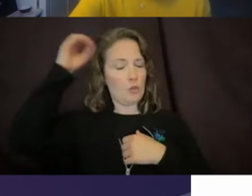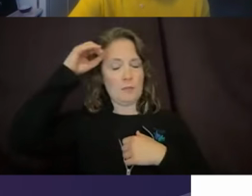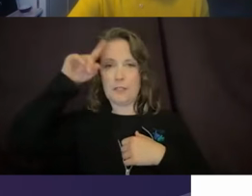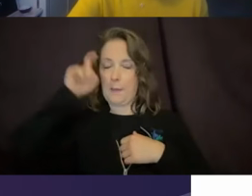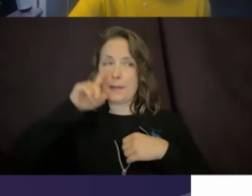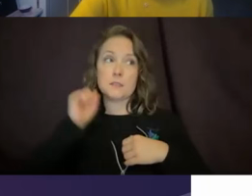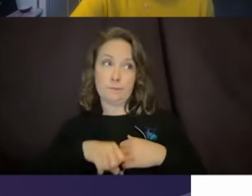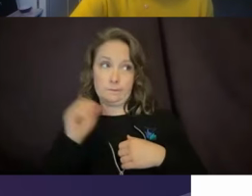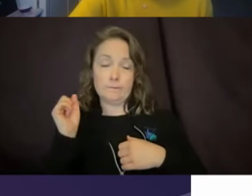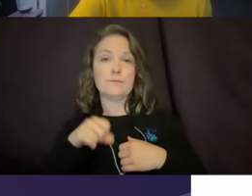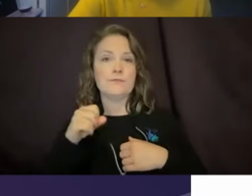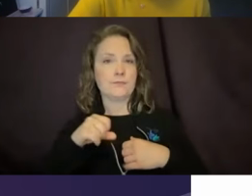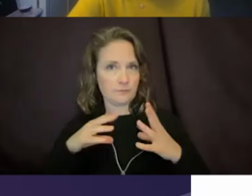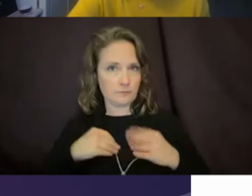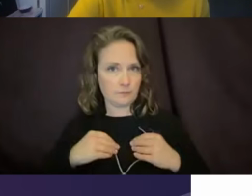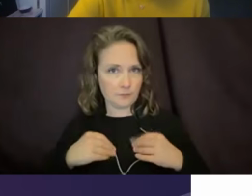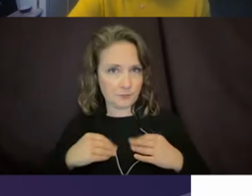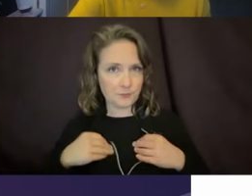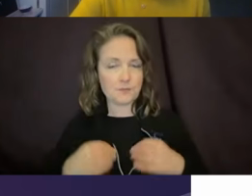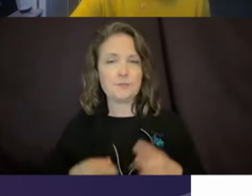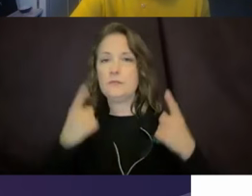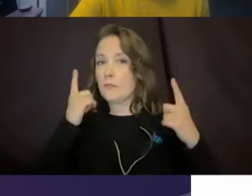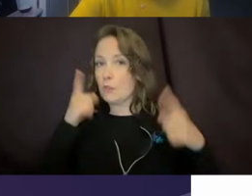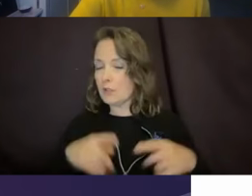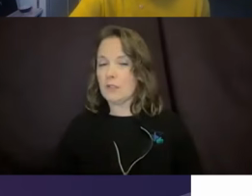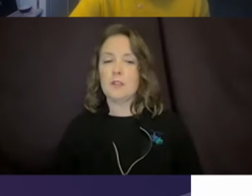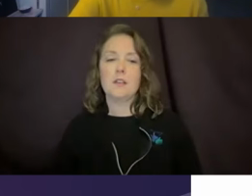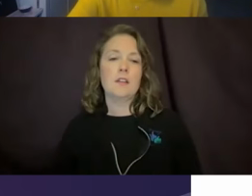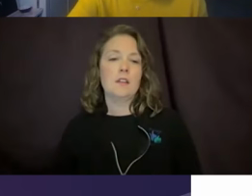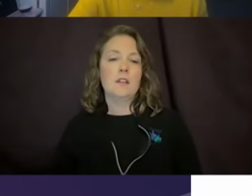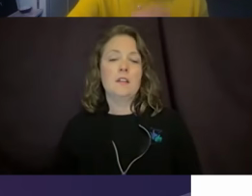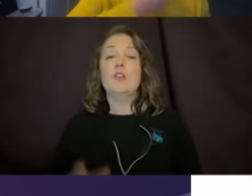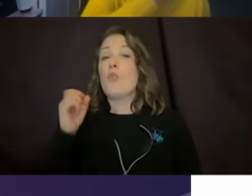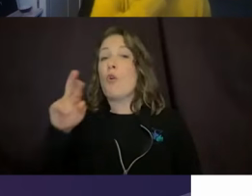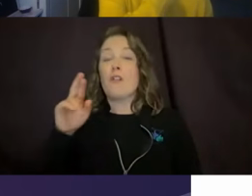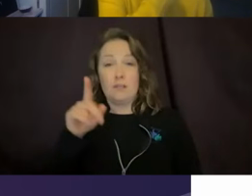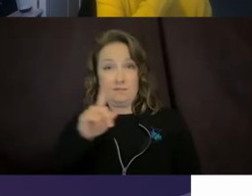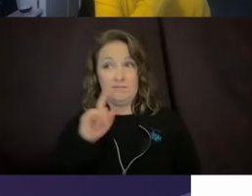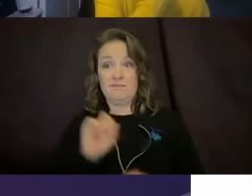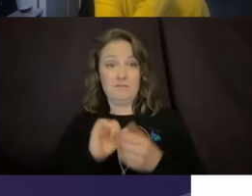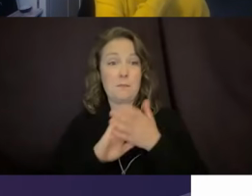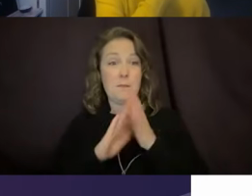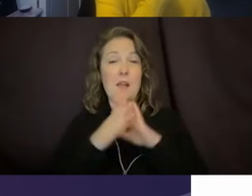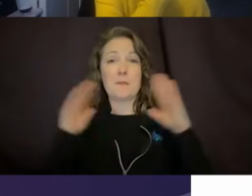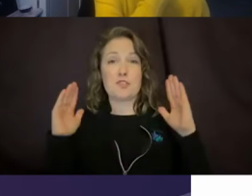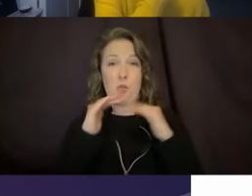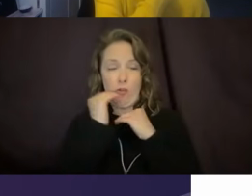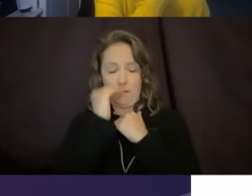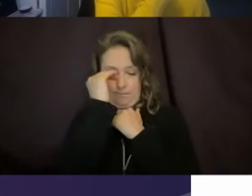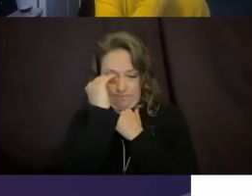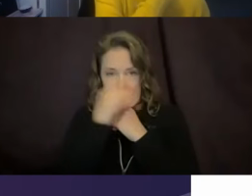need to either just agree with everything, or even like make themselves really small, and make them so like they don't want to be seen,